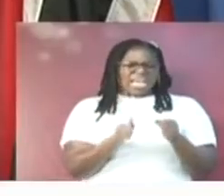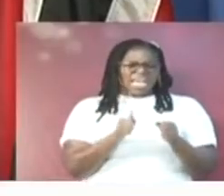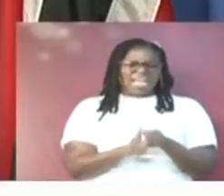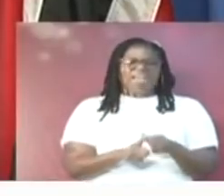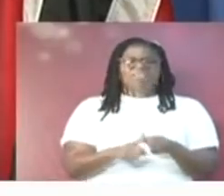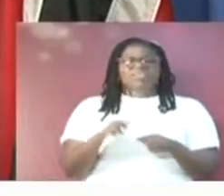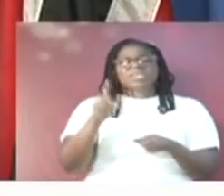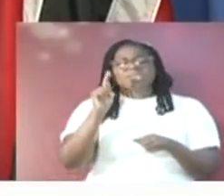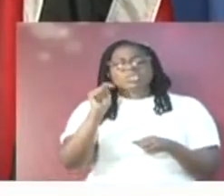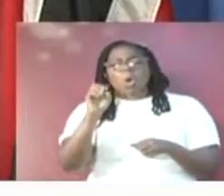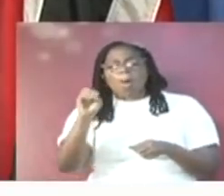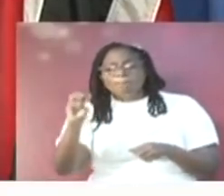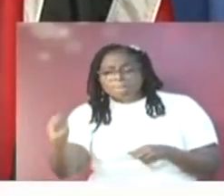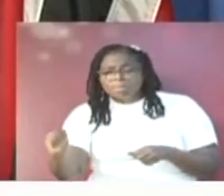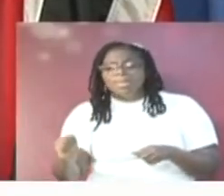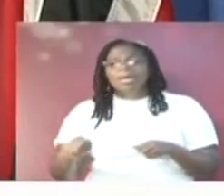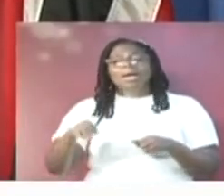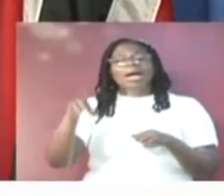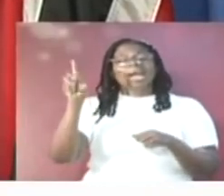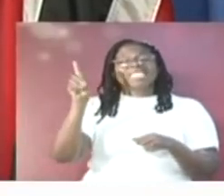will be in town tonight.